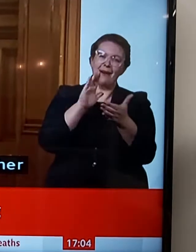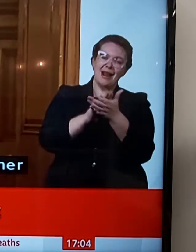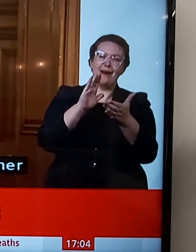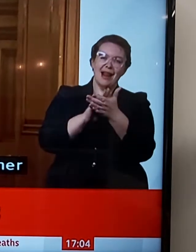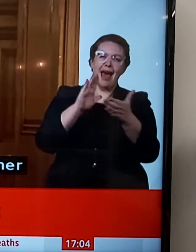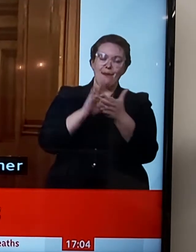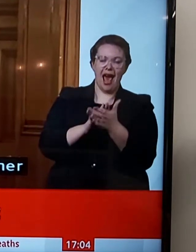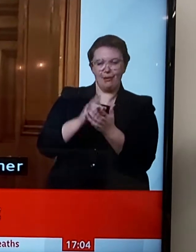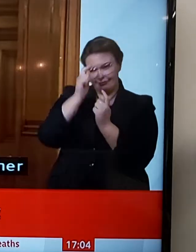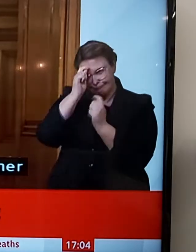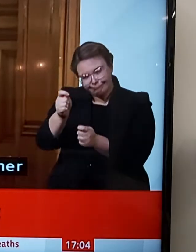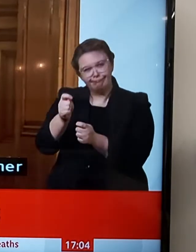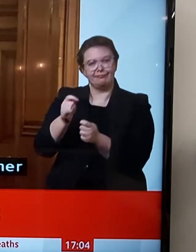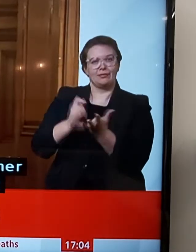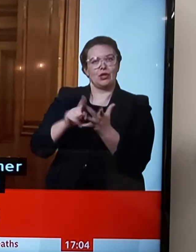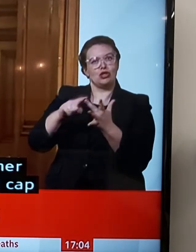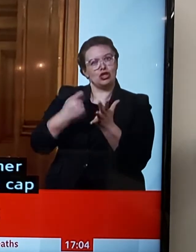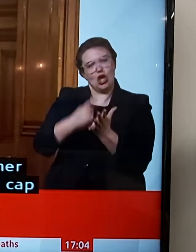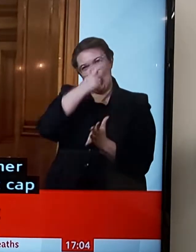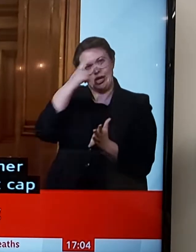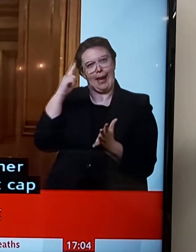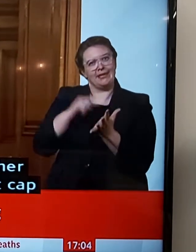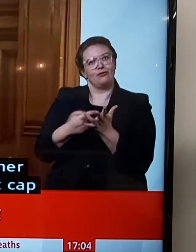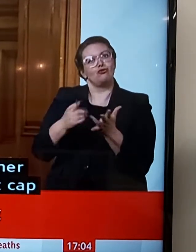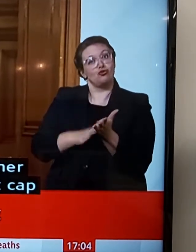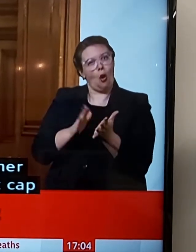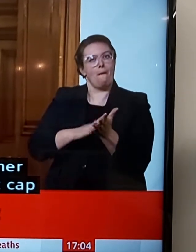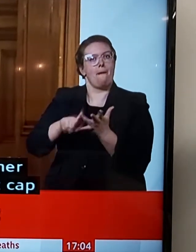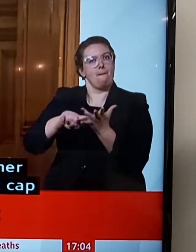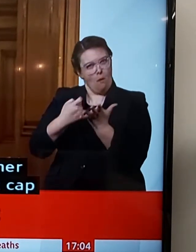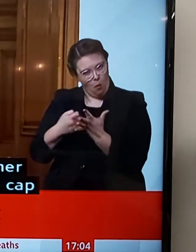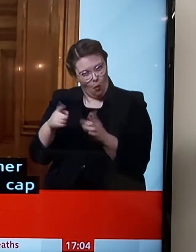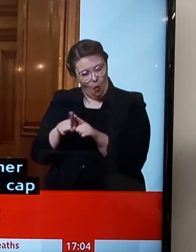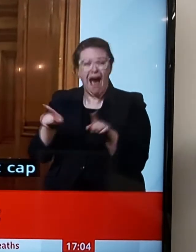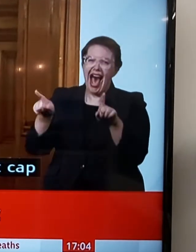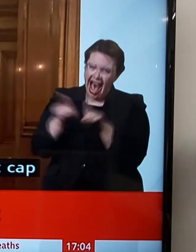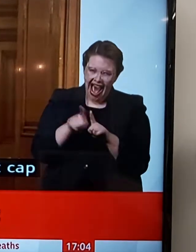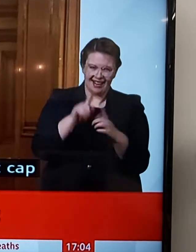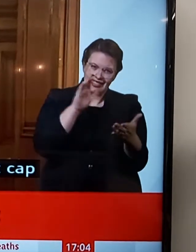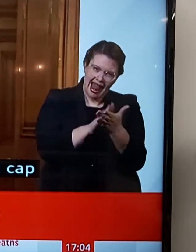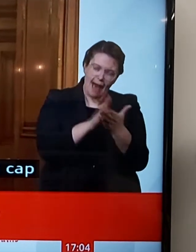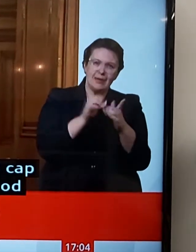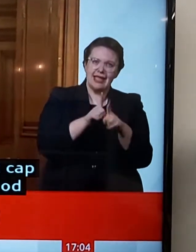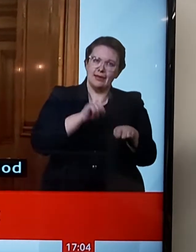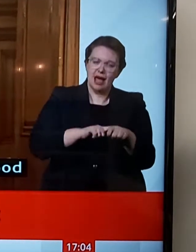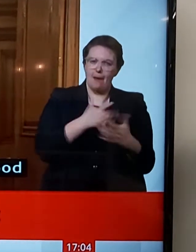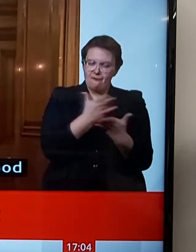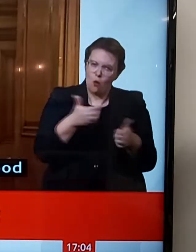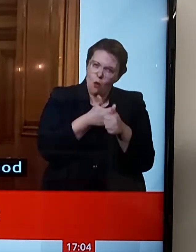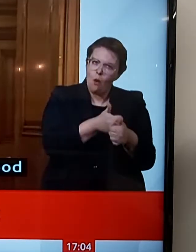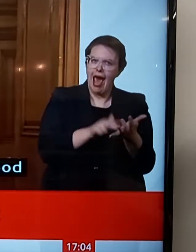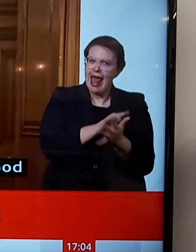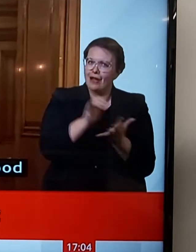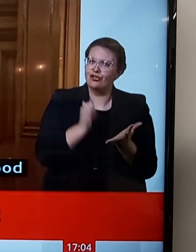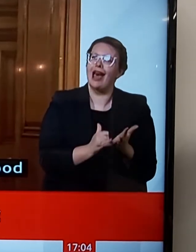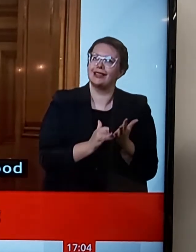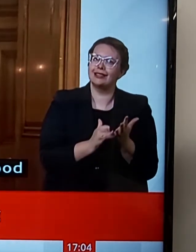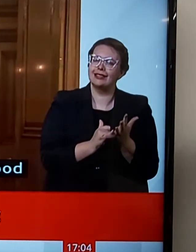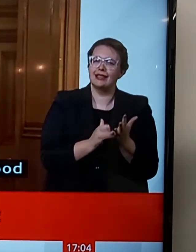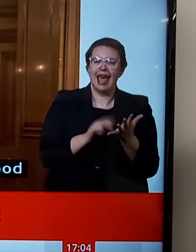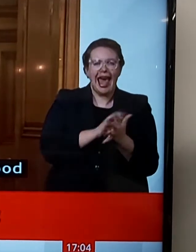that he stood for. But let's also clap for all those he campaigned for, our brilliant NHS staff and